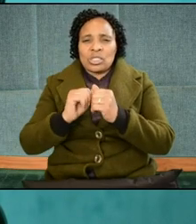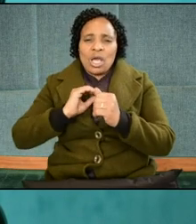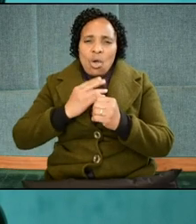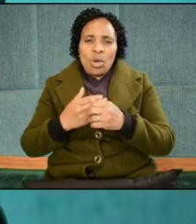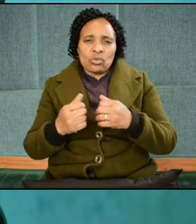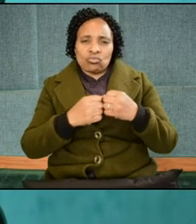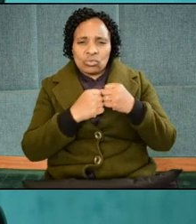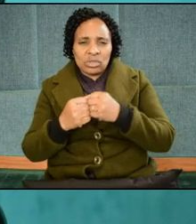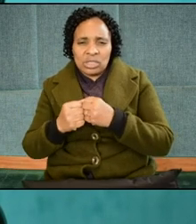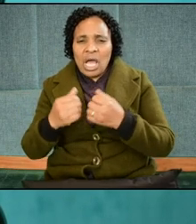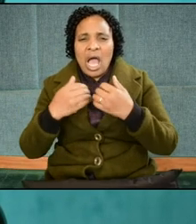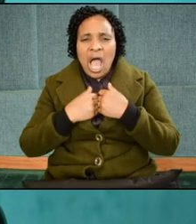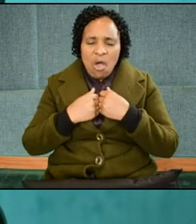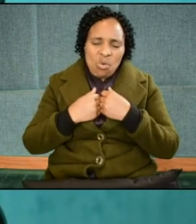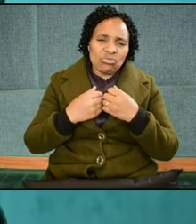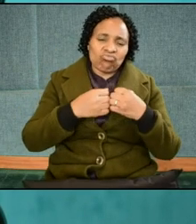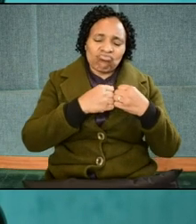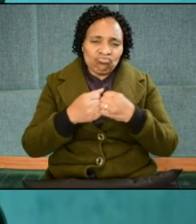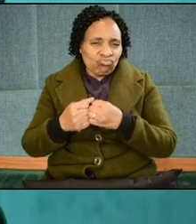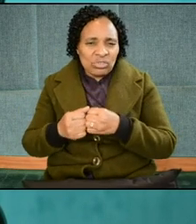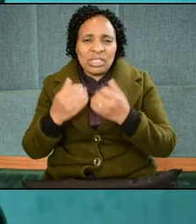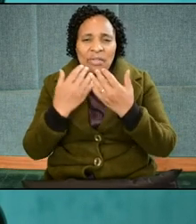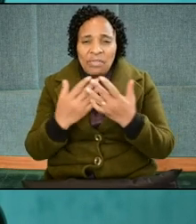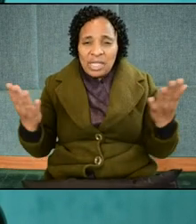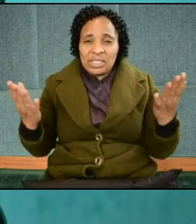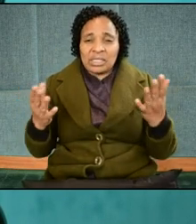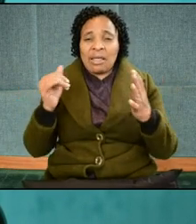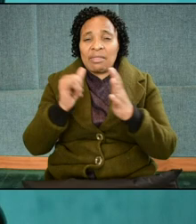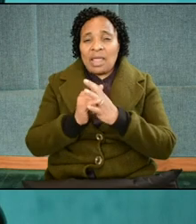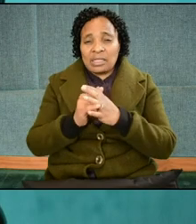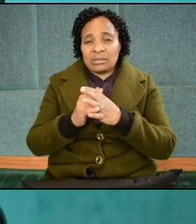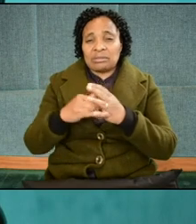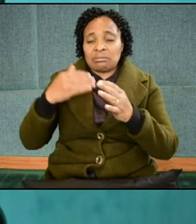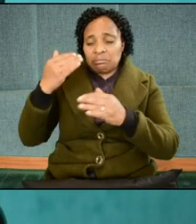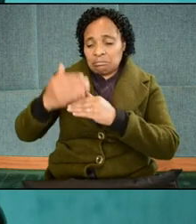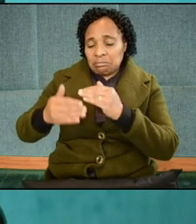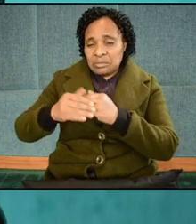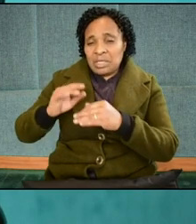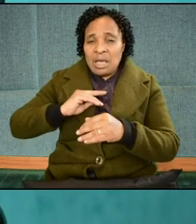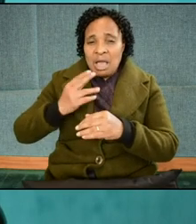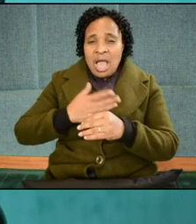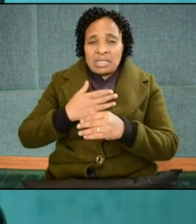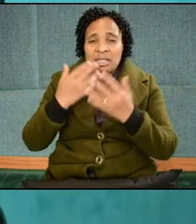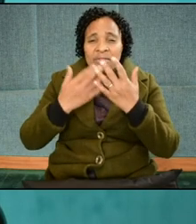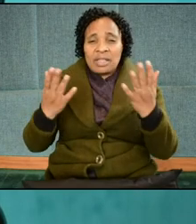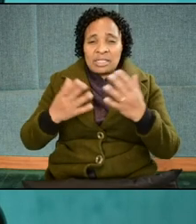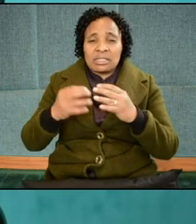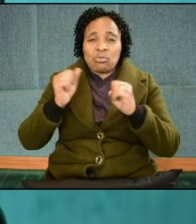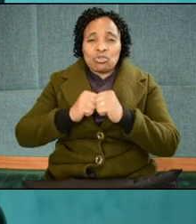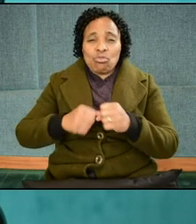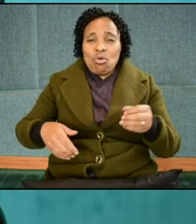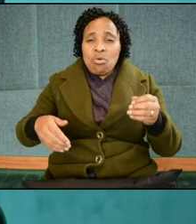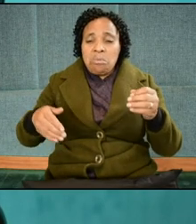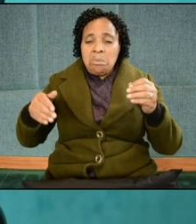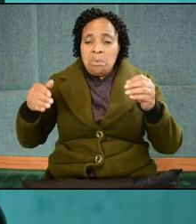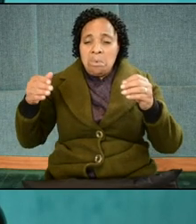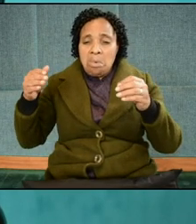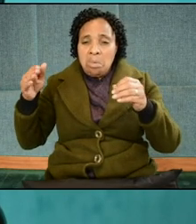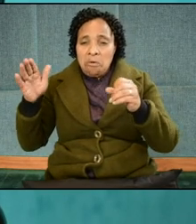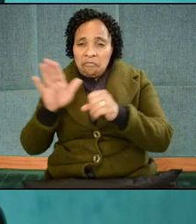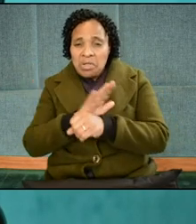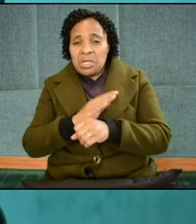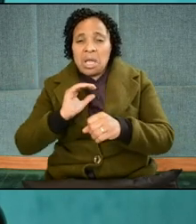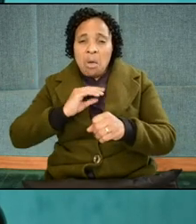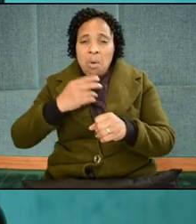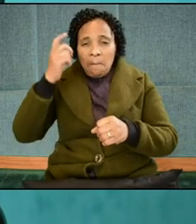of us have our flaws and our struggles and the things that beset us, the things that cloud our minds, the things that hold